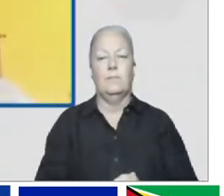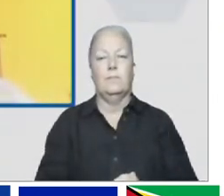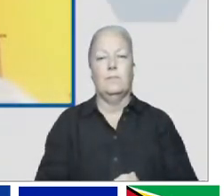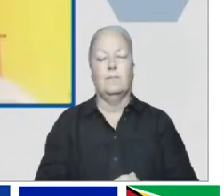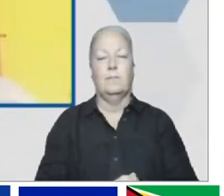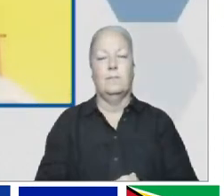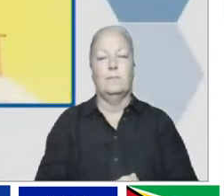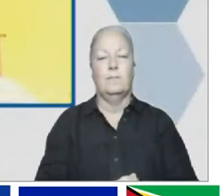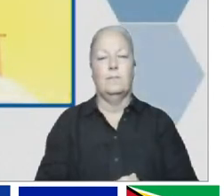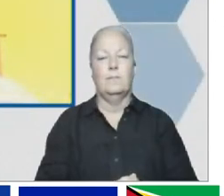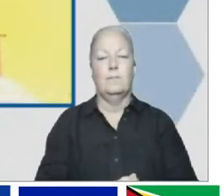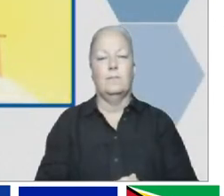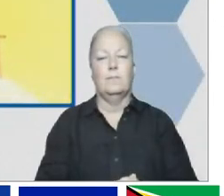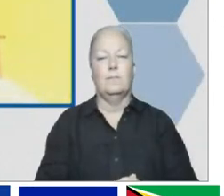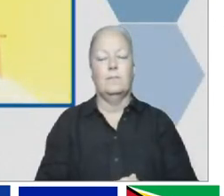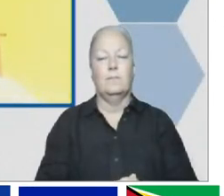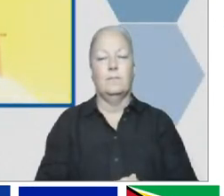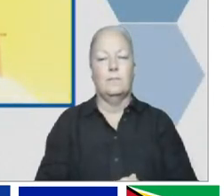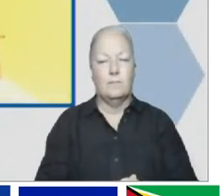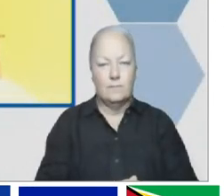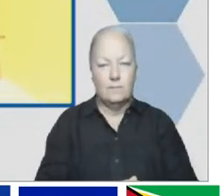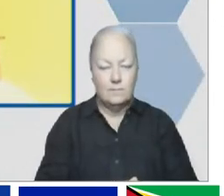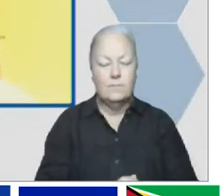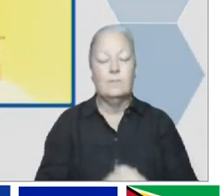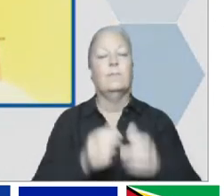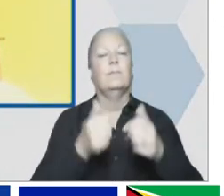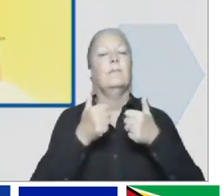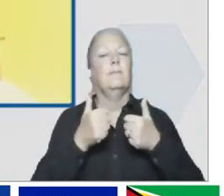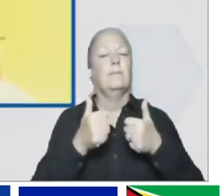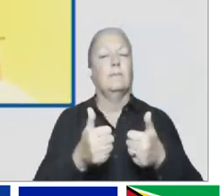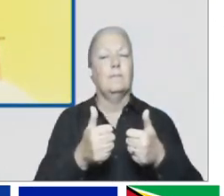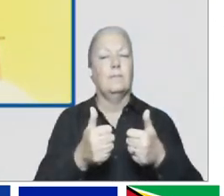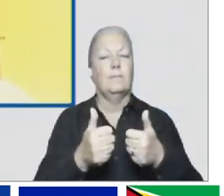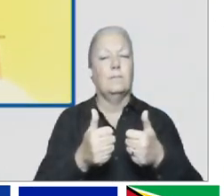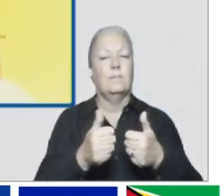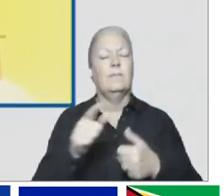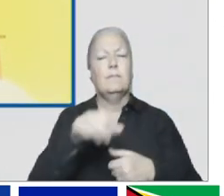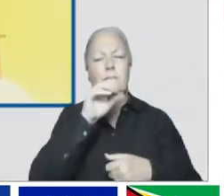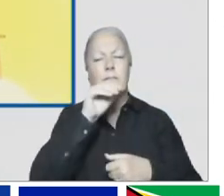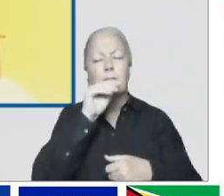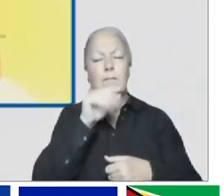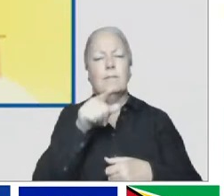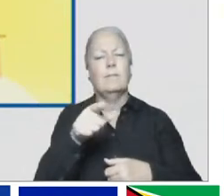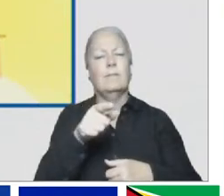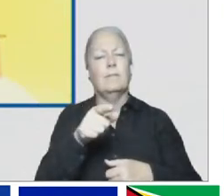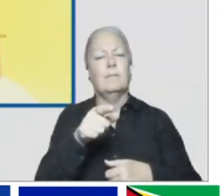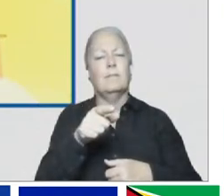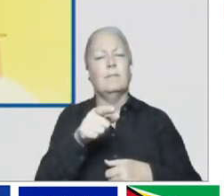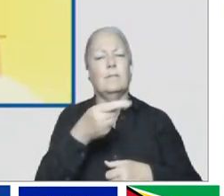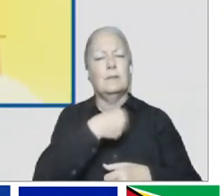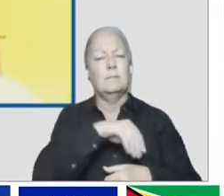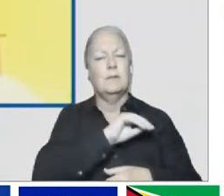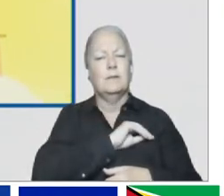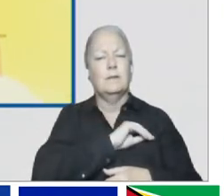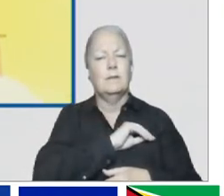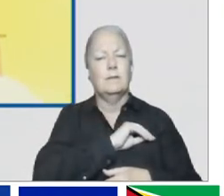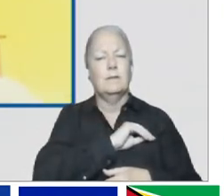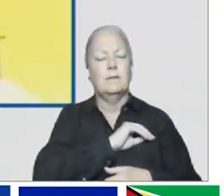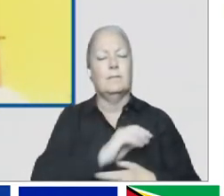Que ha sido desplegado en Chile durante estos últimos 22 meses. It